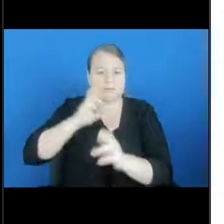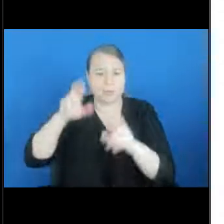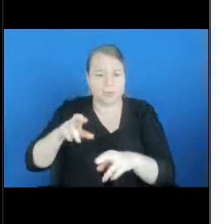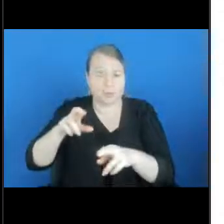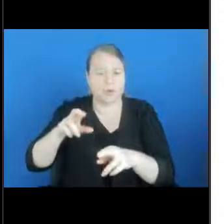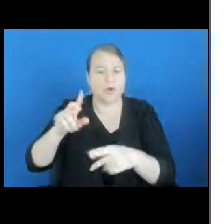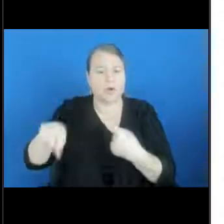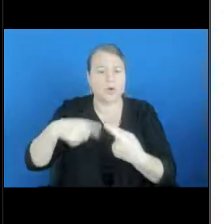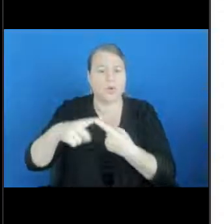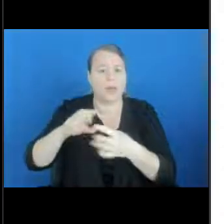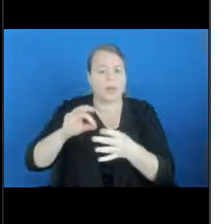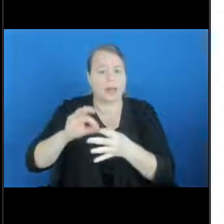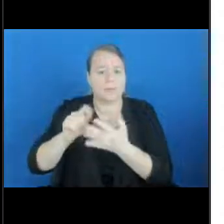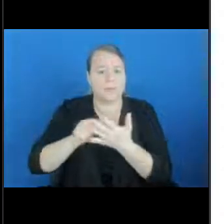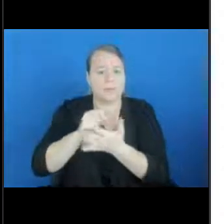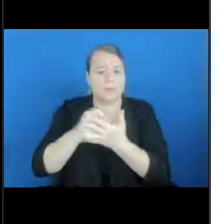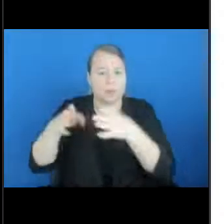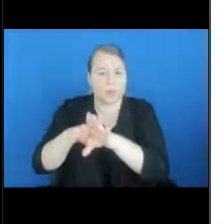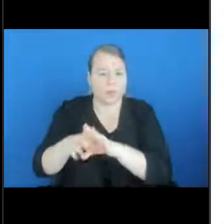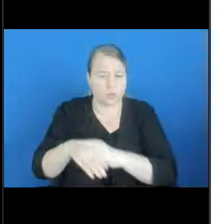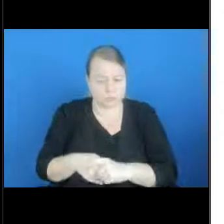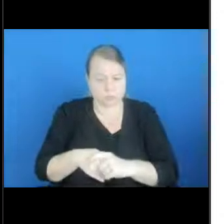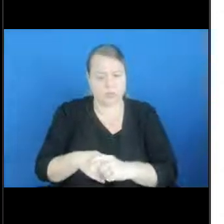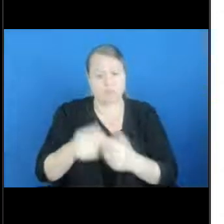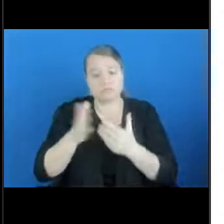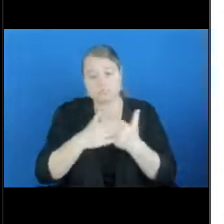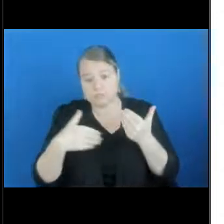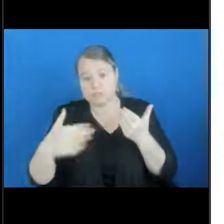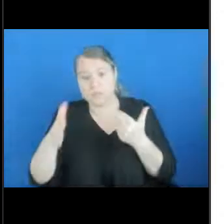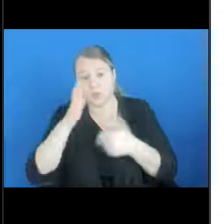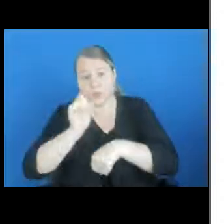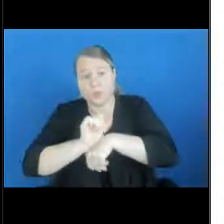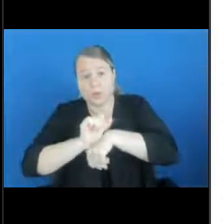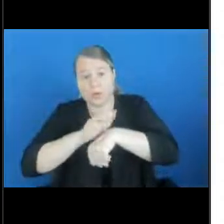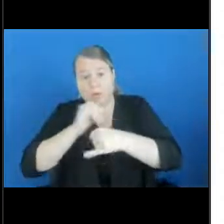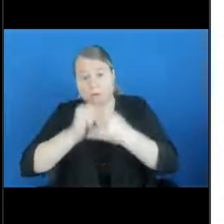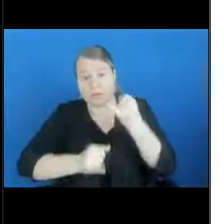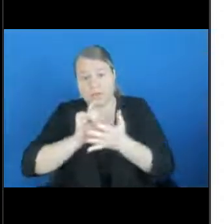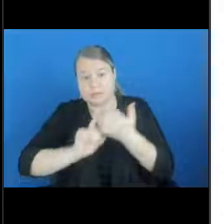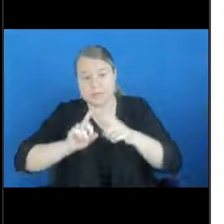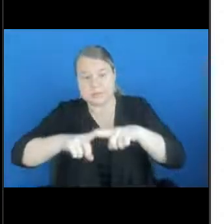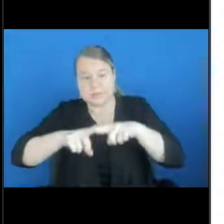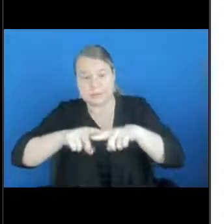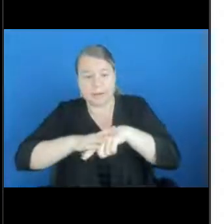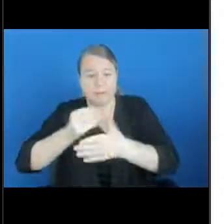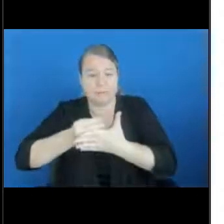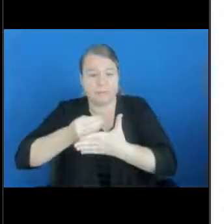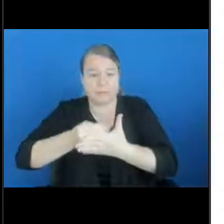once the comment period is closed. And from there, we will work on the final design, depending upon the funding.